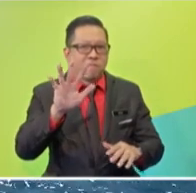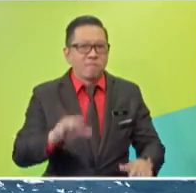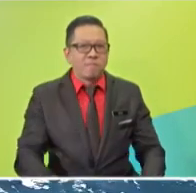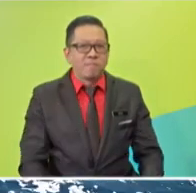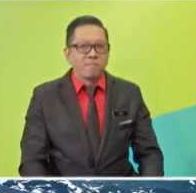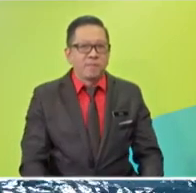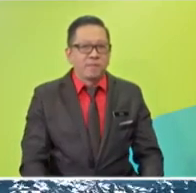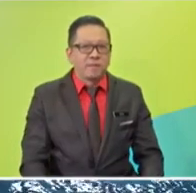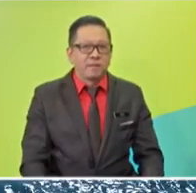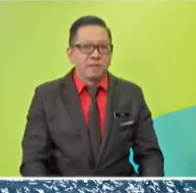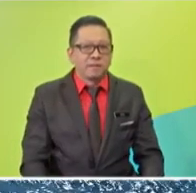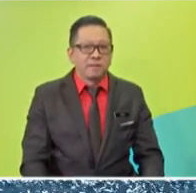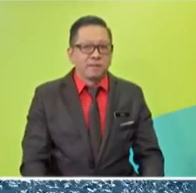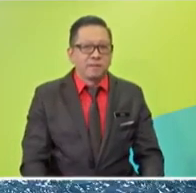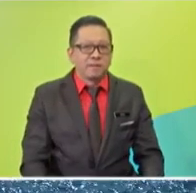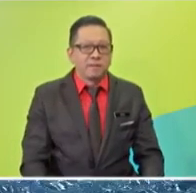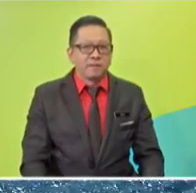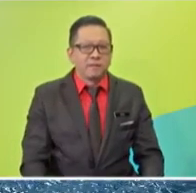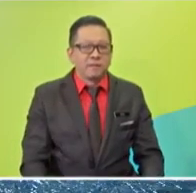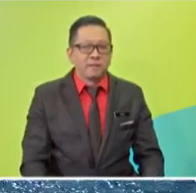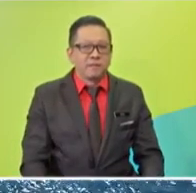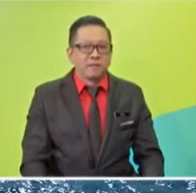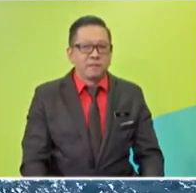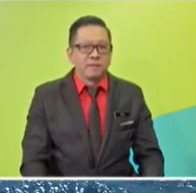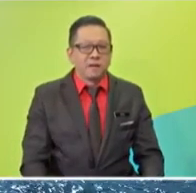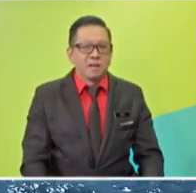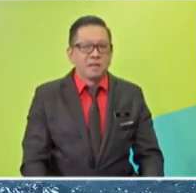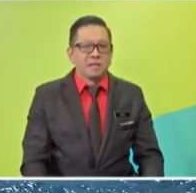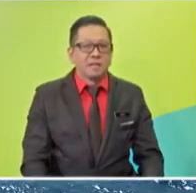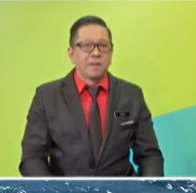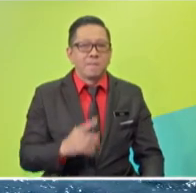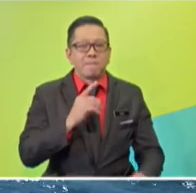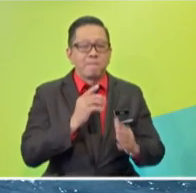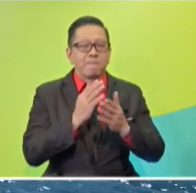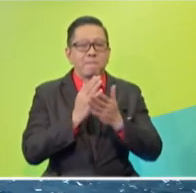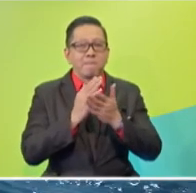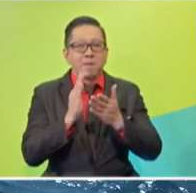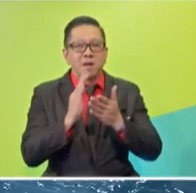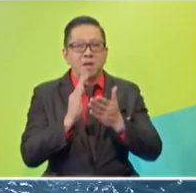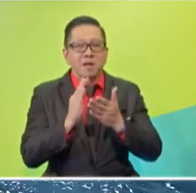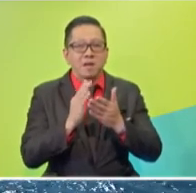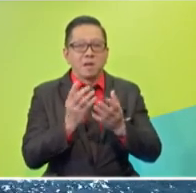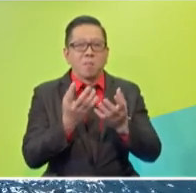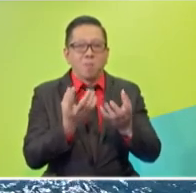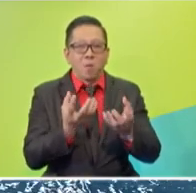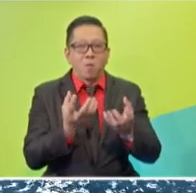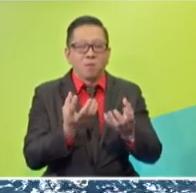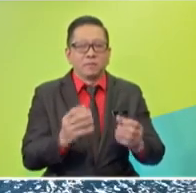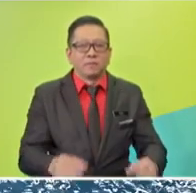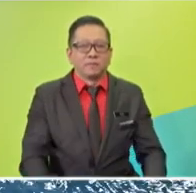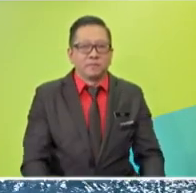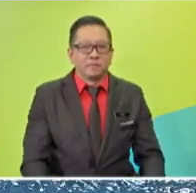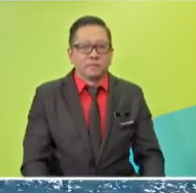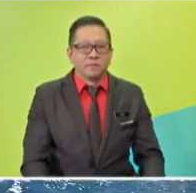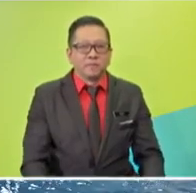Spit the ice cream into a bowl. Spit the ice cream into a bowl. Let's check it out.